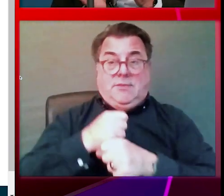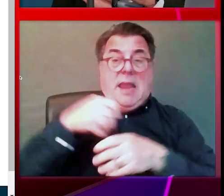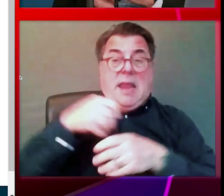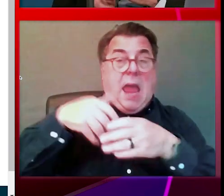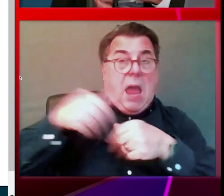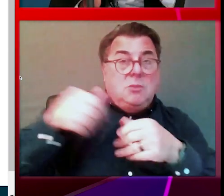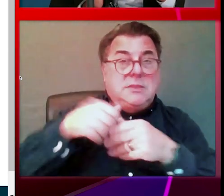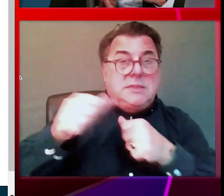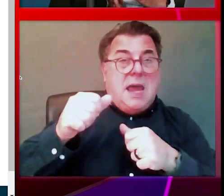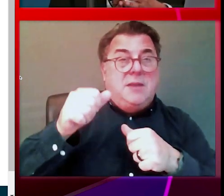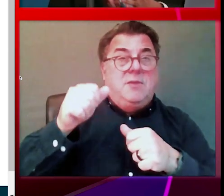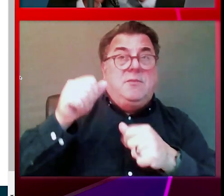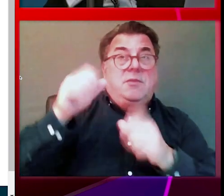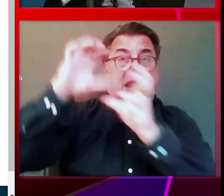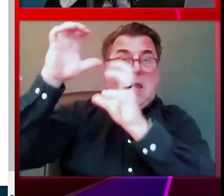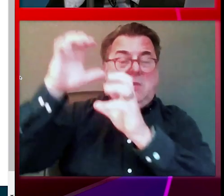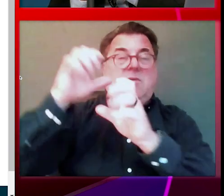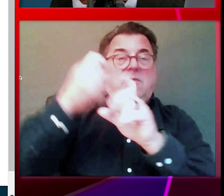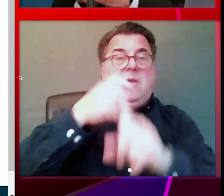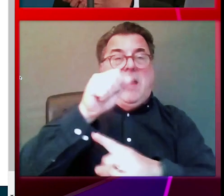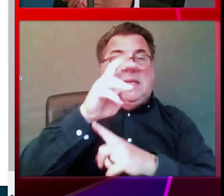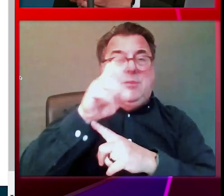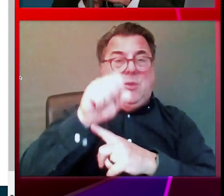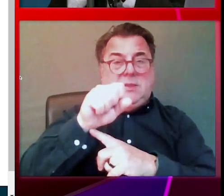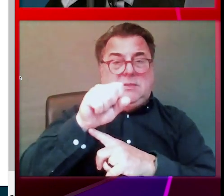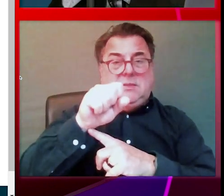AWS cloud. Sure. And when it reaches the